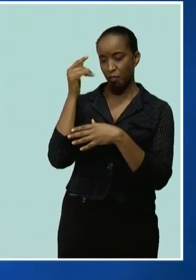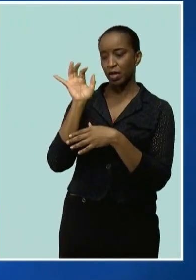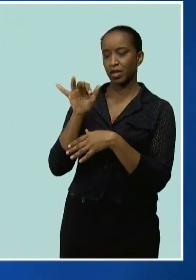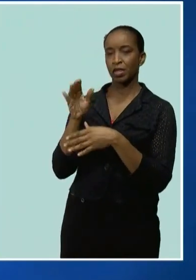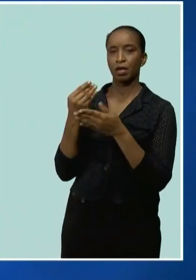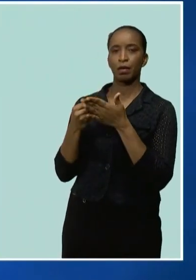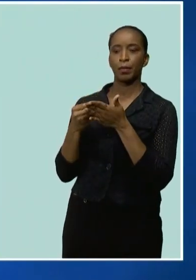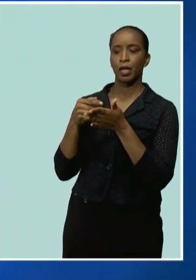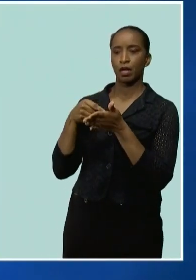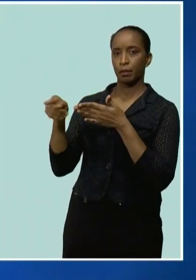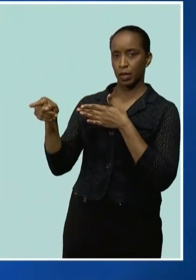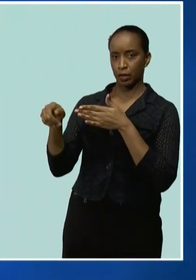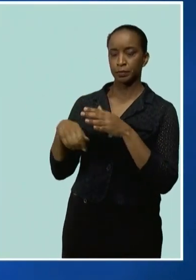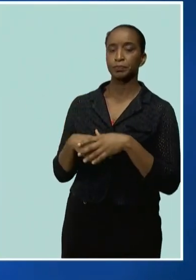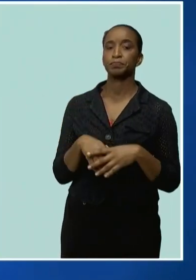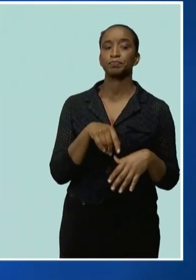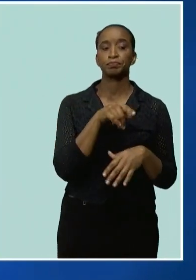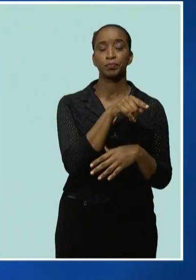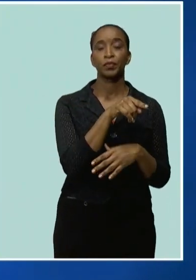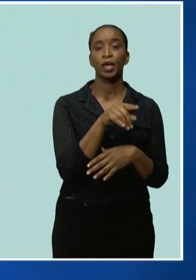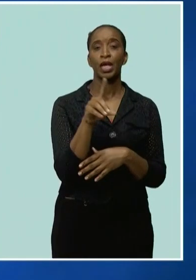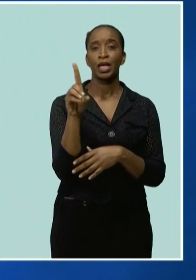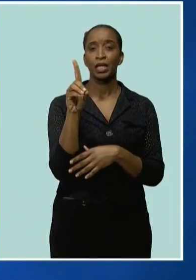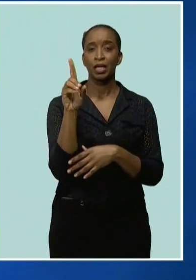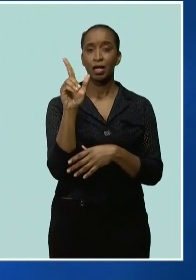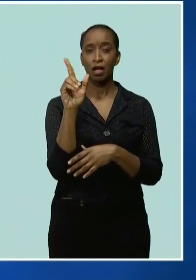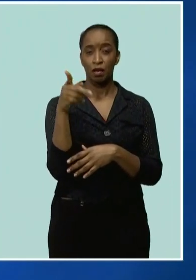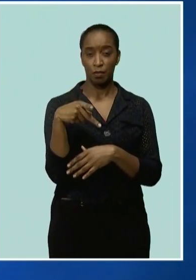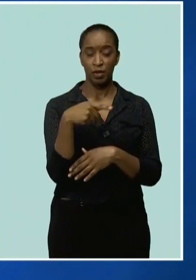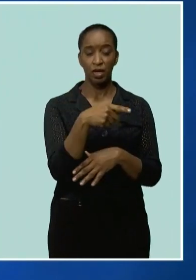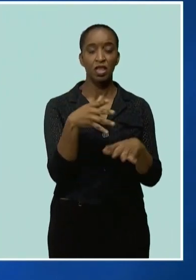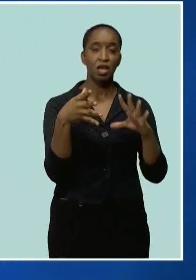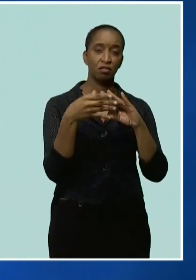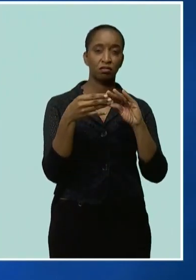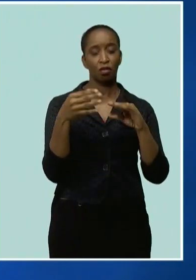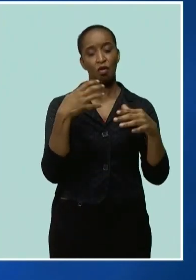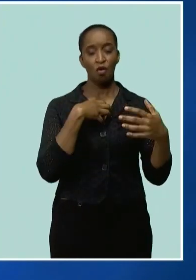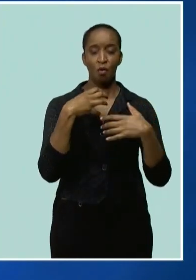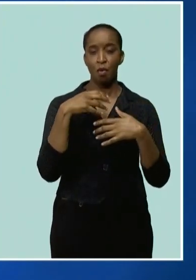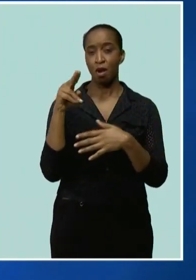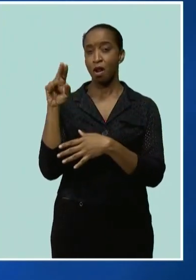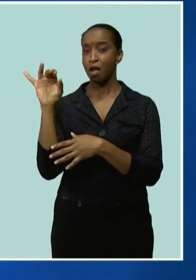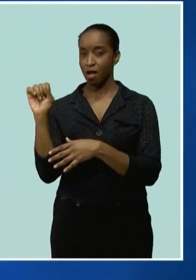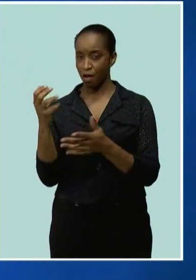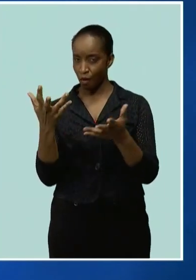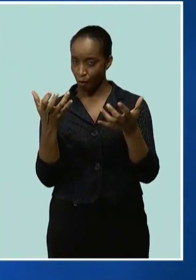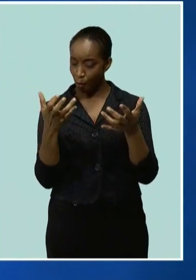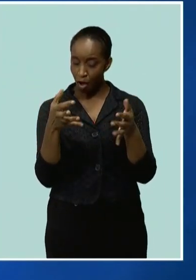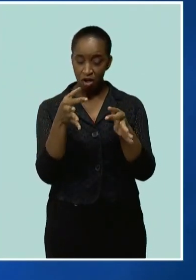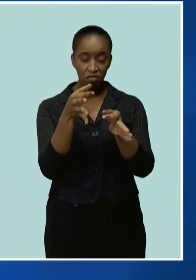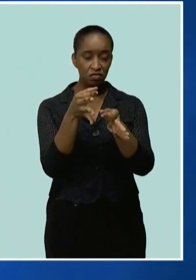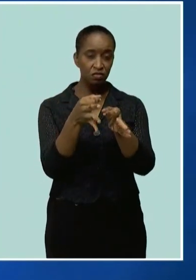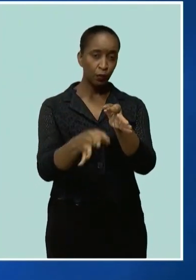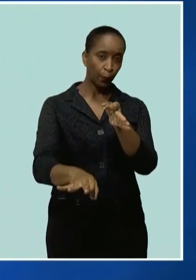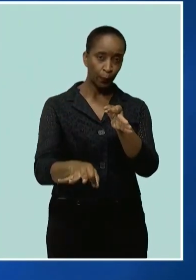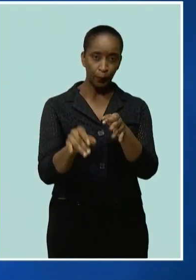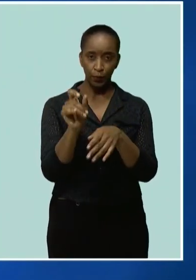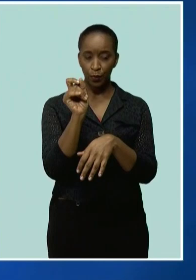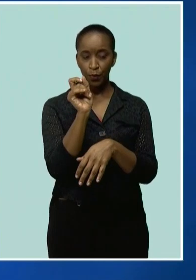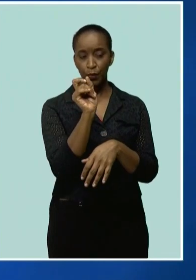Anytime you hear anybody from the Democratic Party talk about the national insurance, I want to ask them a simple question.